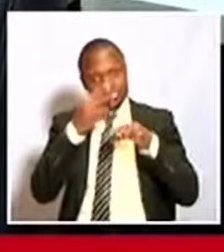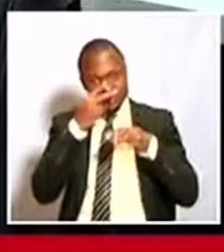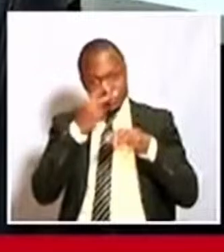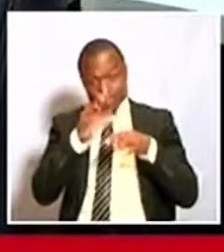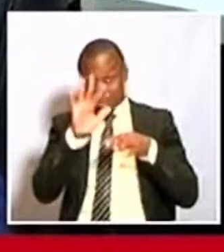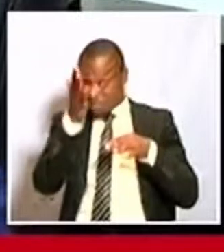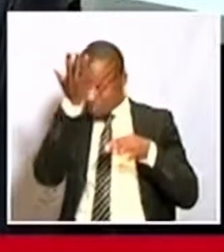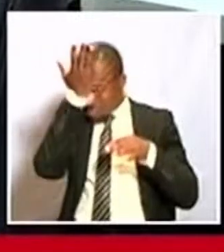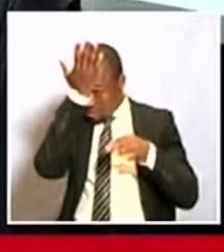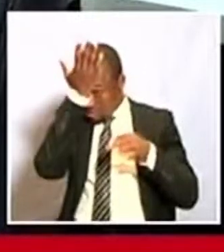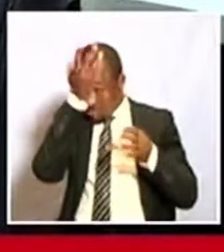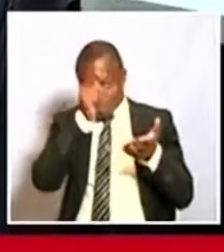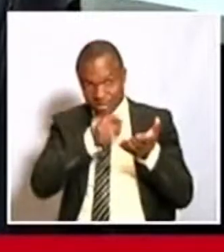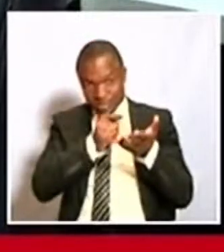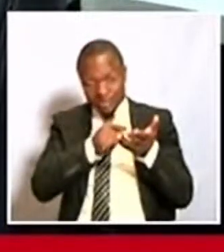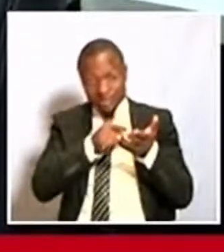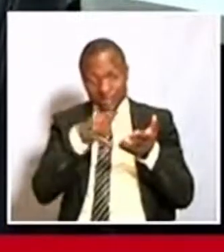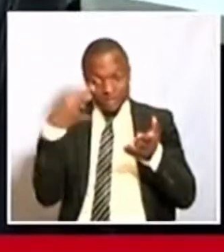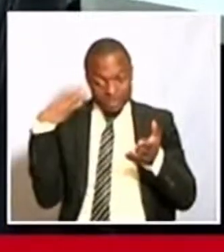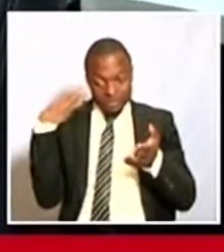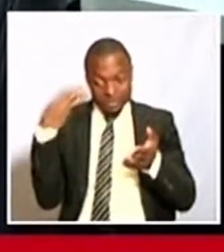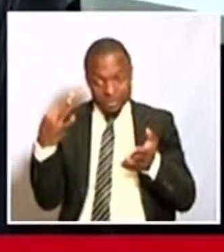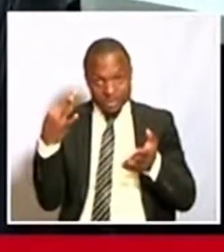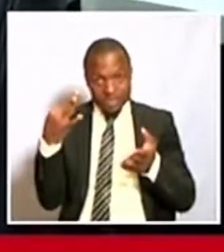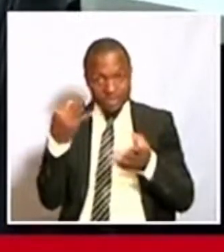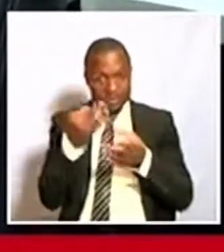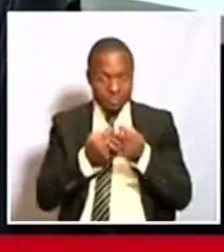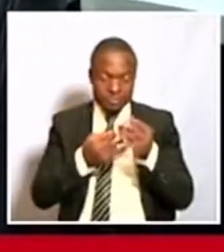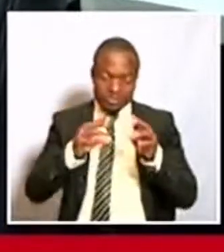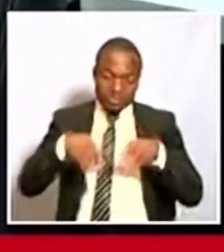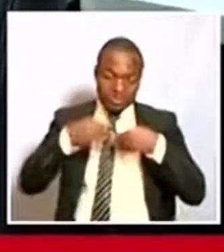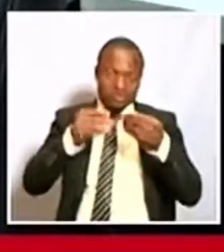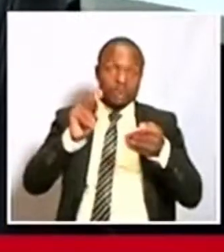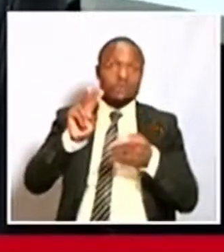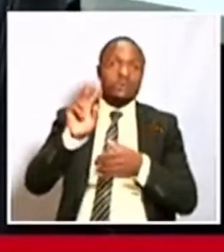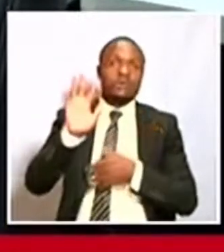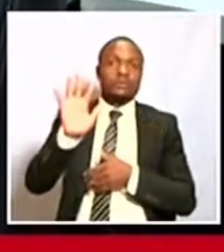actually applications were made on the 25th of